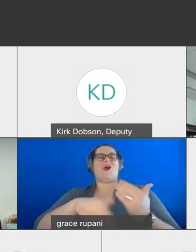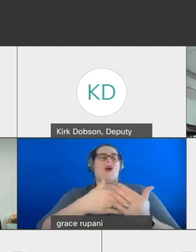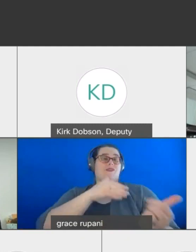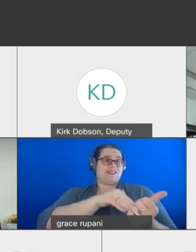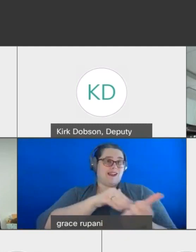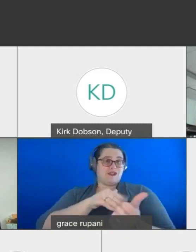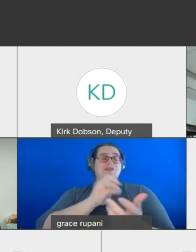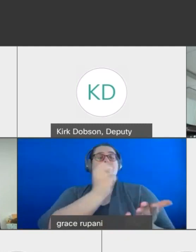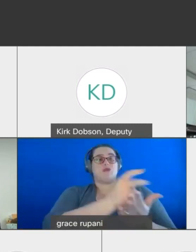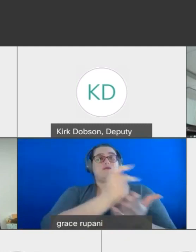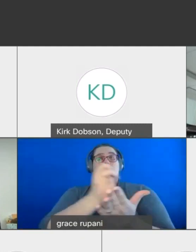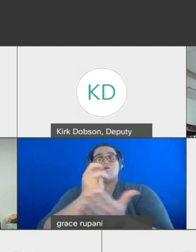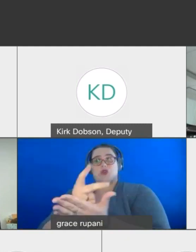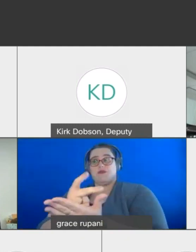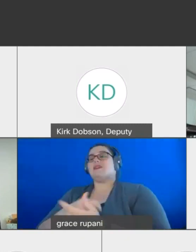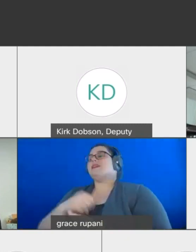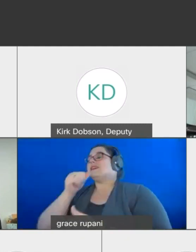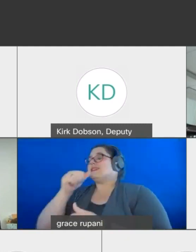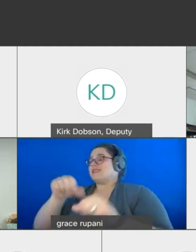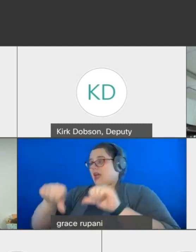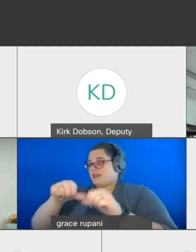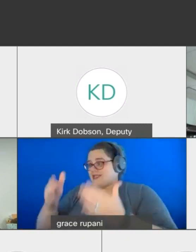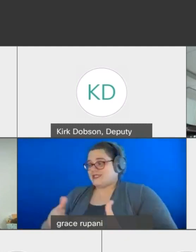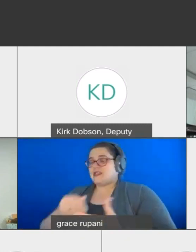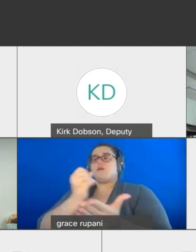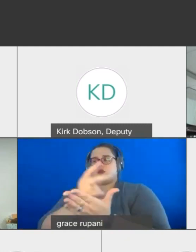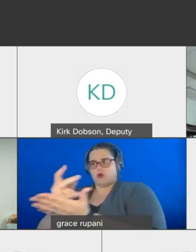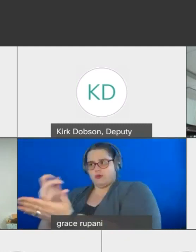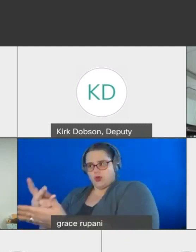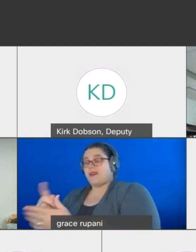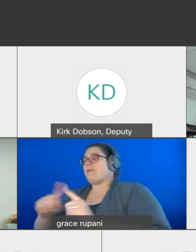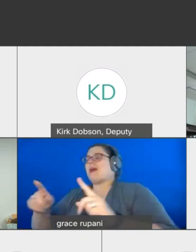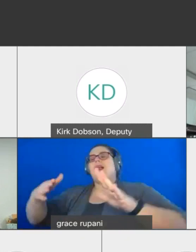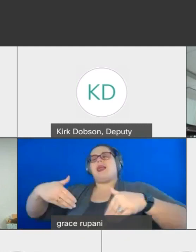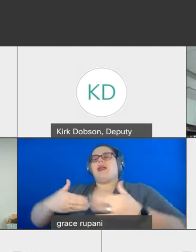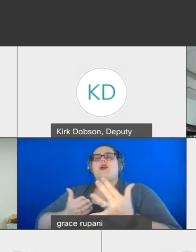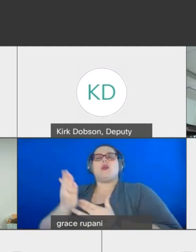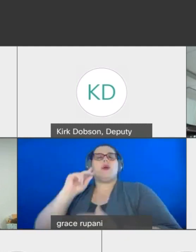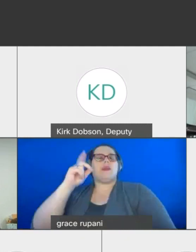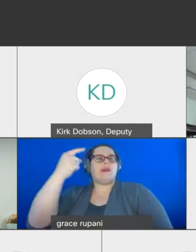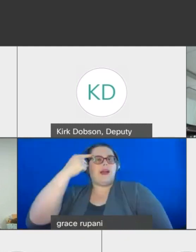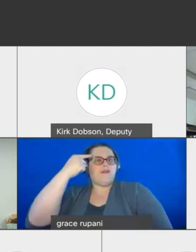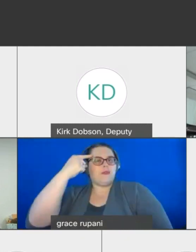through the suits, which is the bureaucracy that is government. So from a scientific